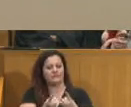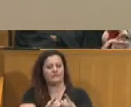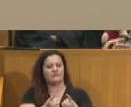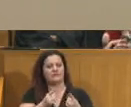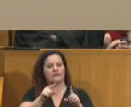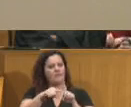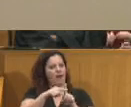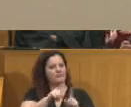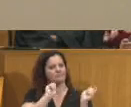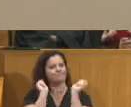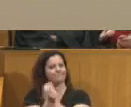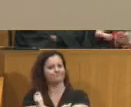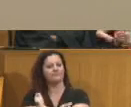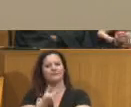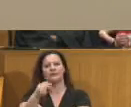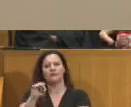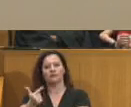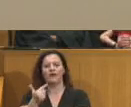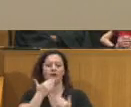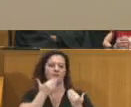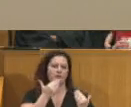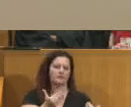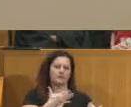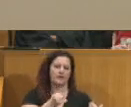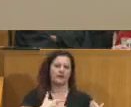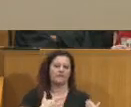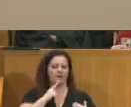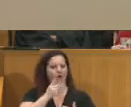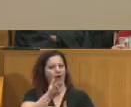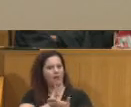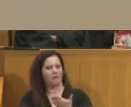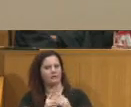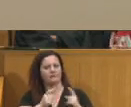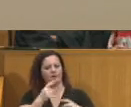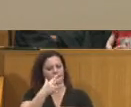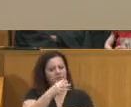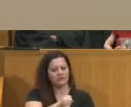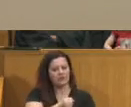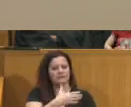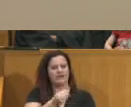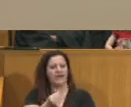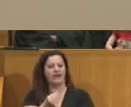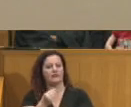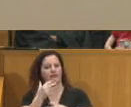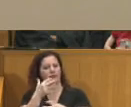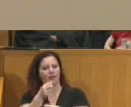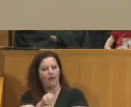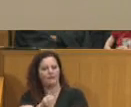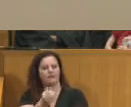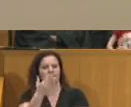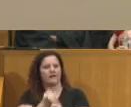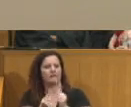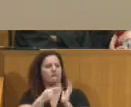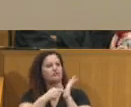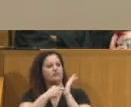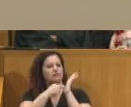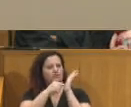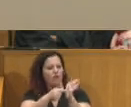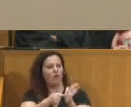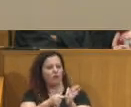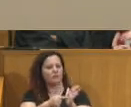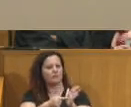wife, and he's not able to be here, obviously, as mentioned. He has started an assignment out of